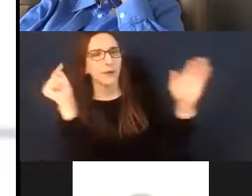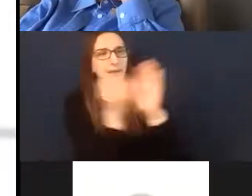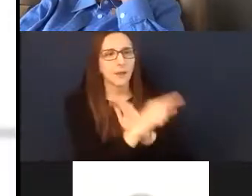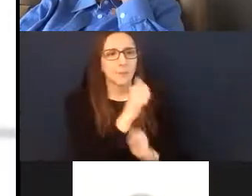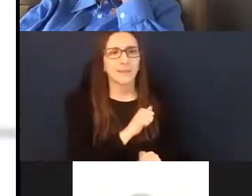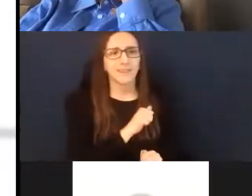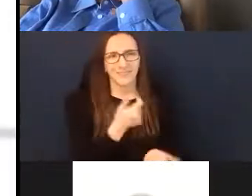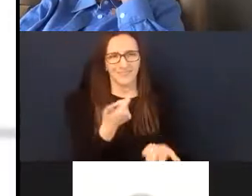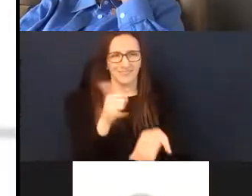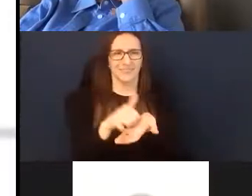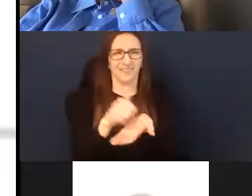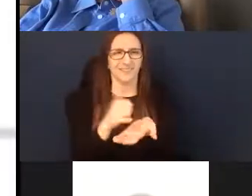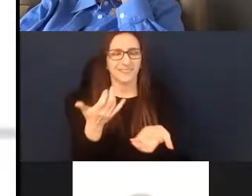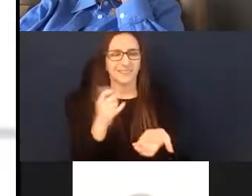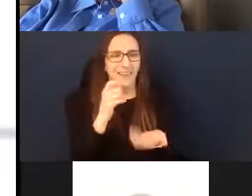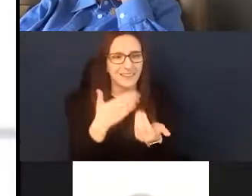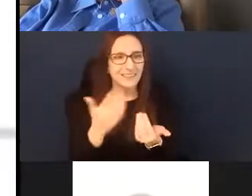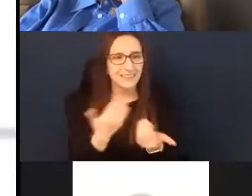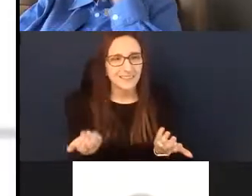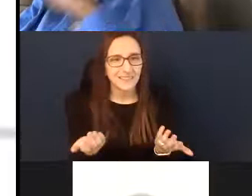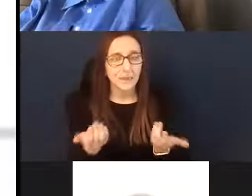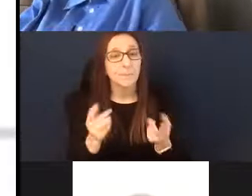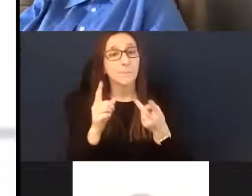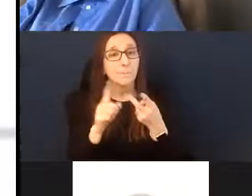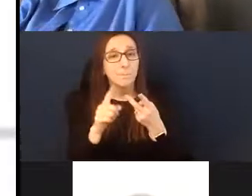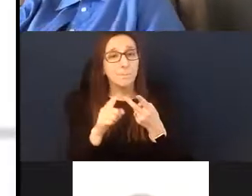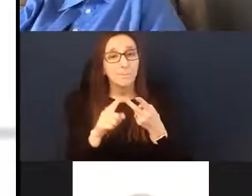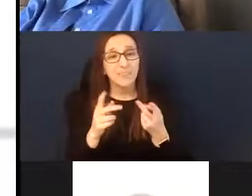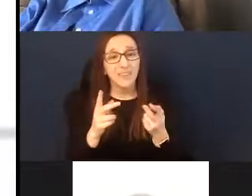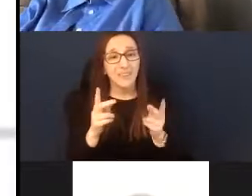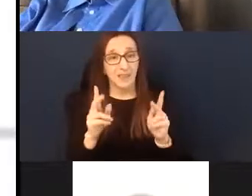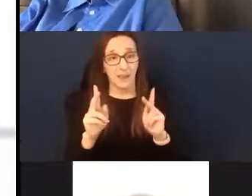meat that they had. And also, caveman life